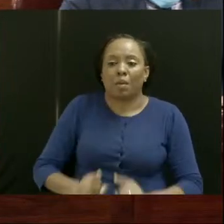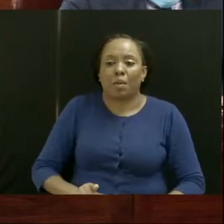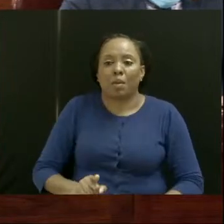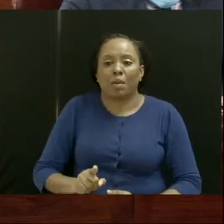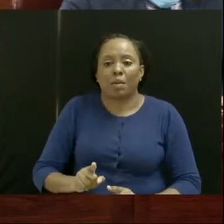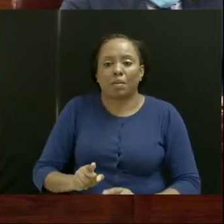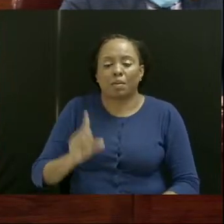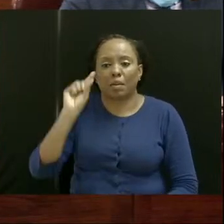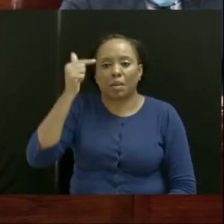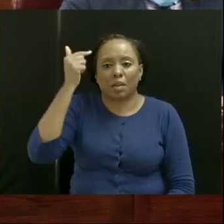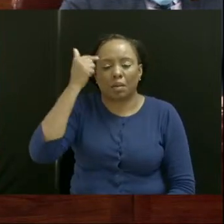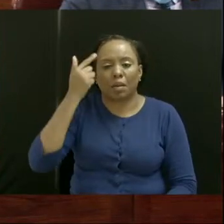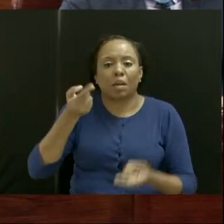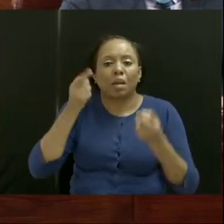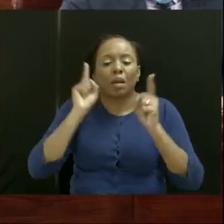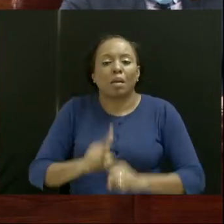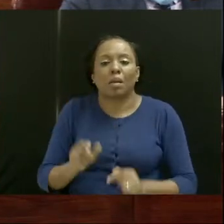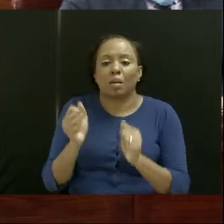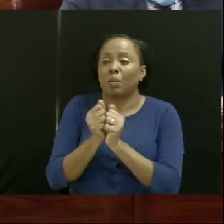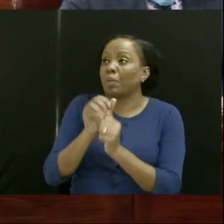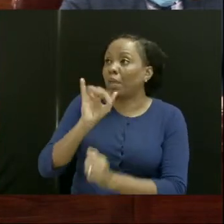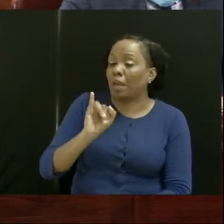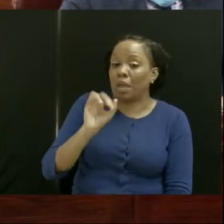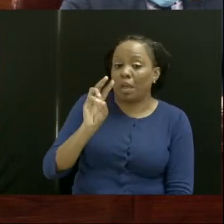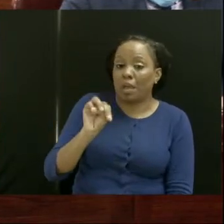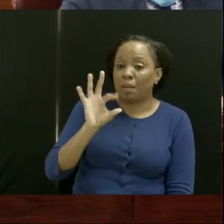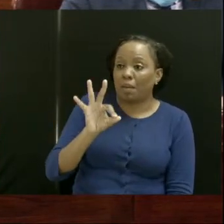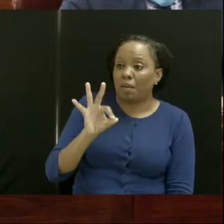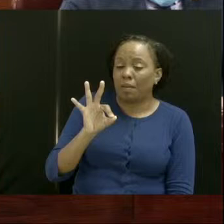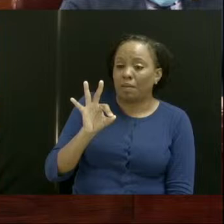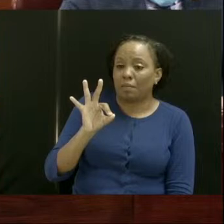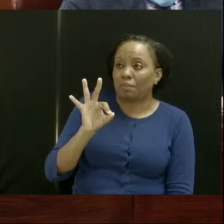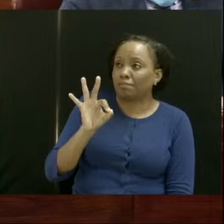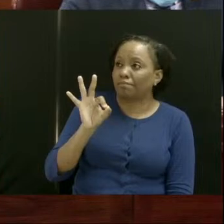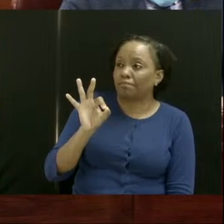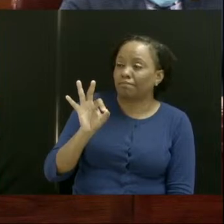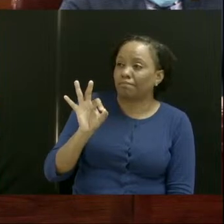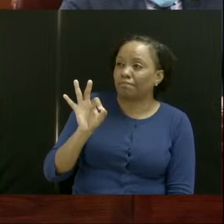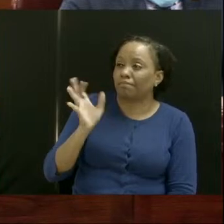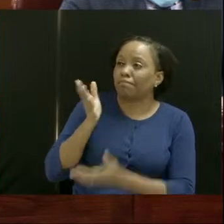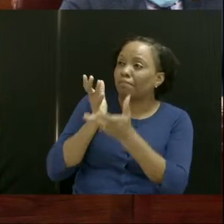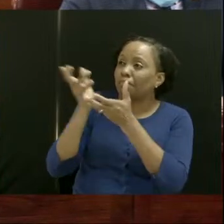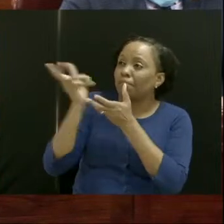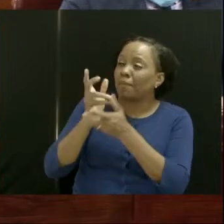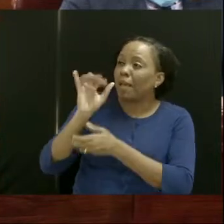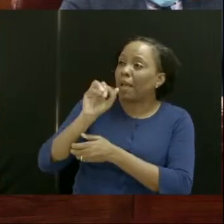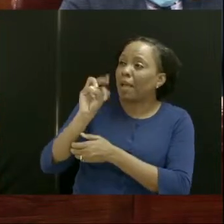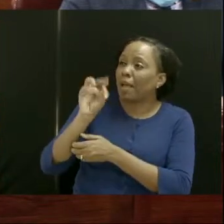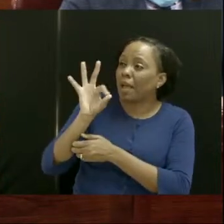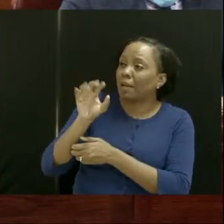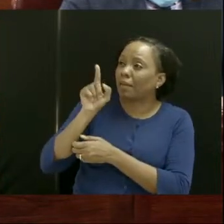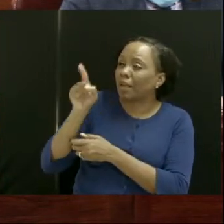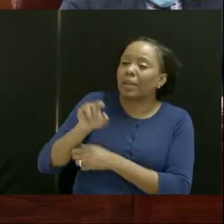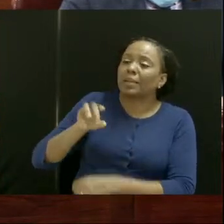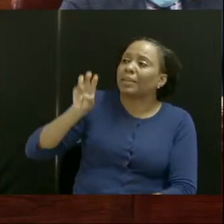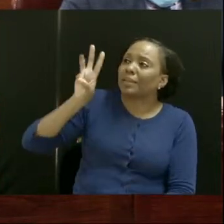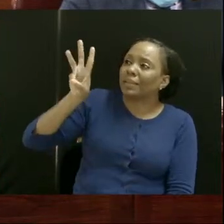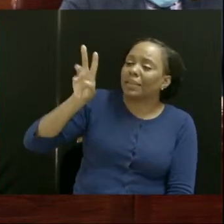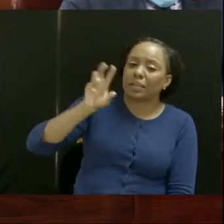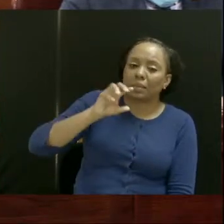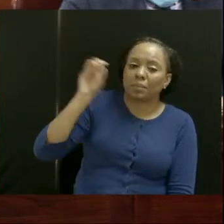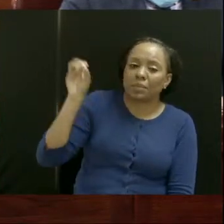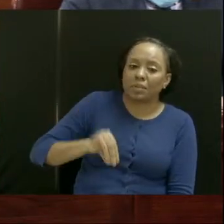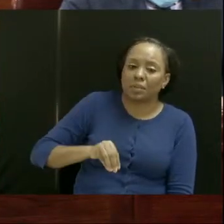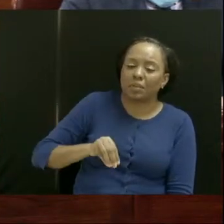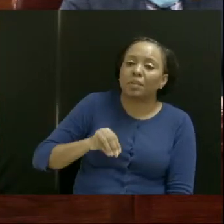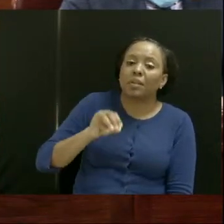position with the IMF of a 6% primary surplus